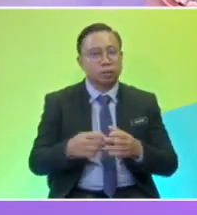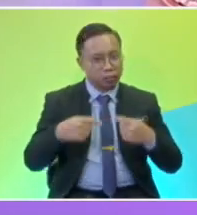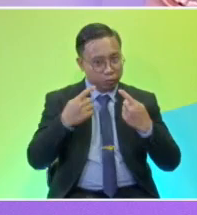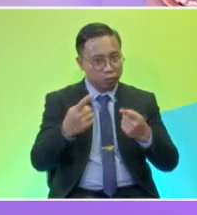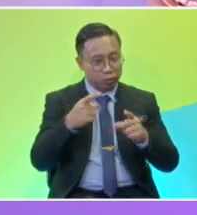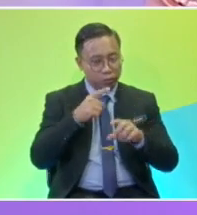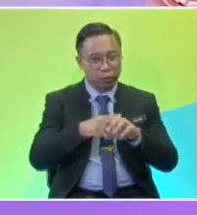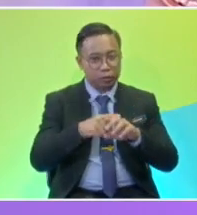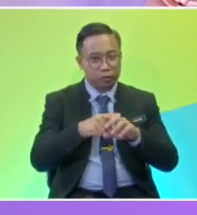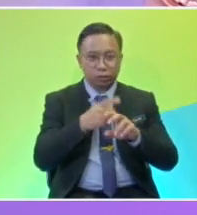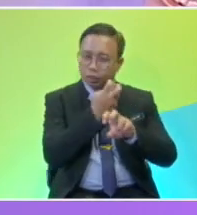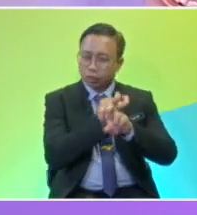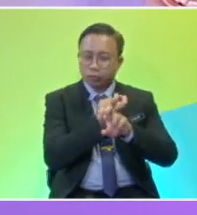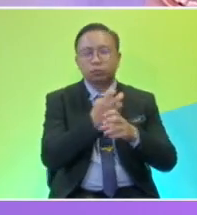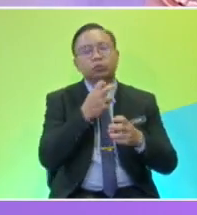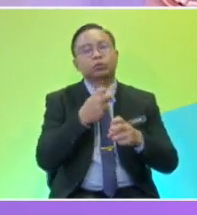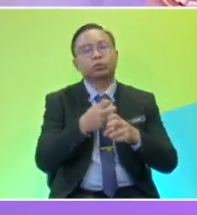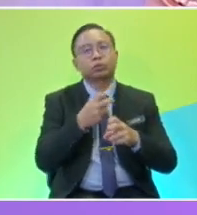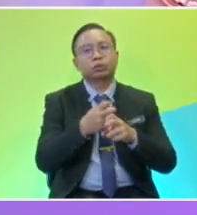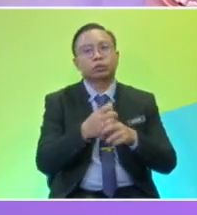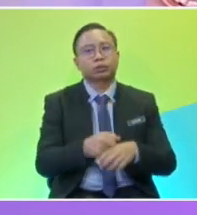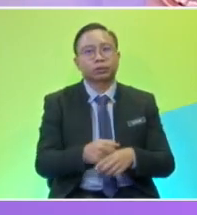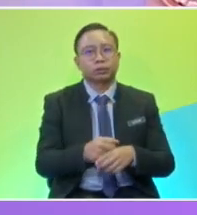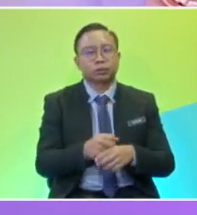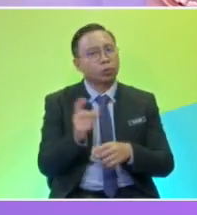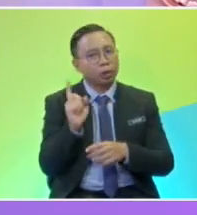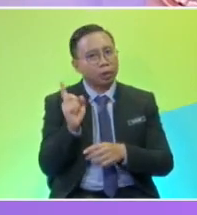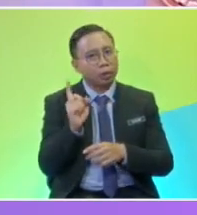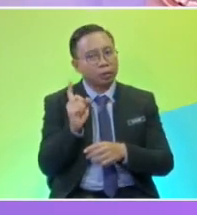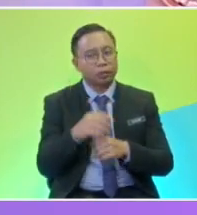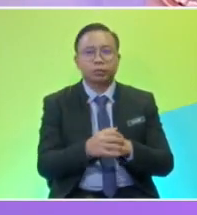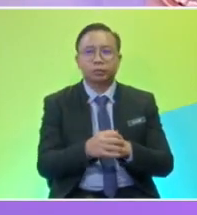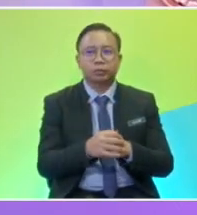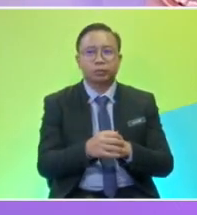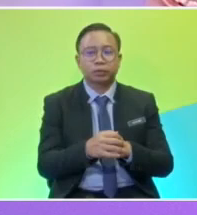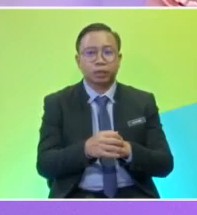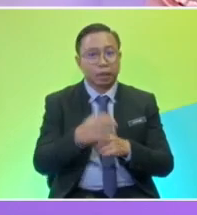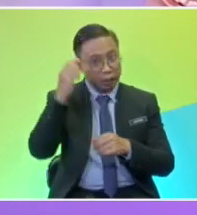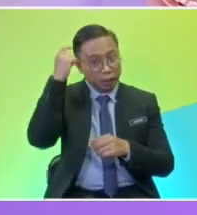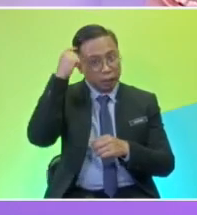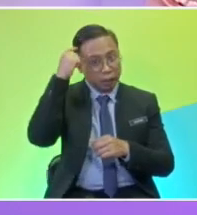very confusing. Which one comes first? Is this the head?